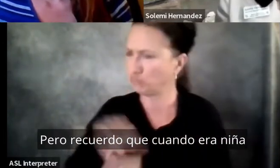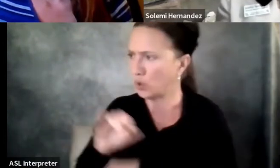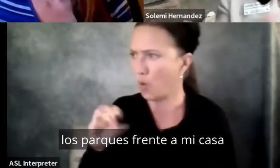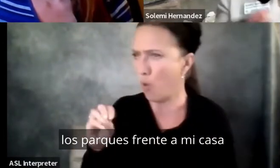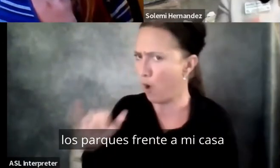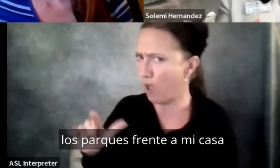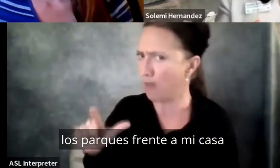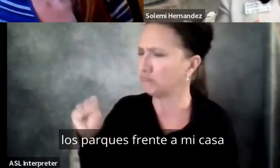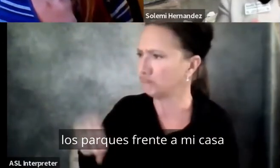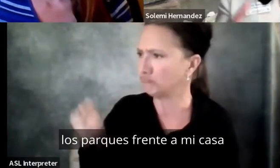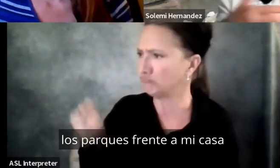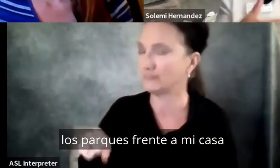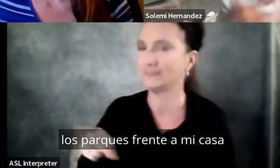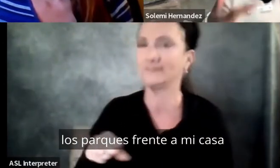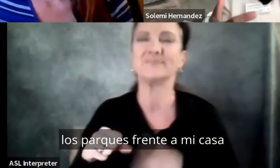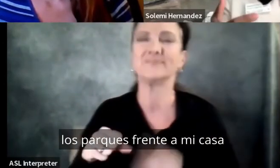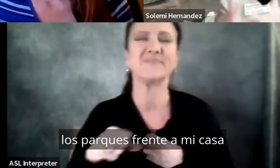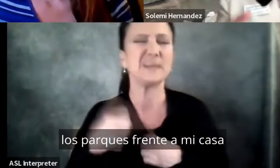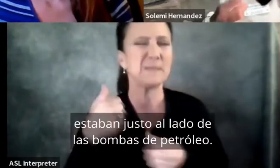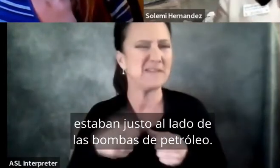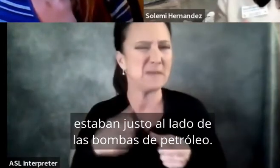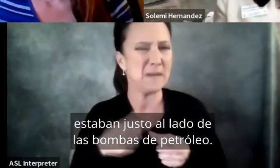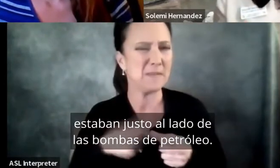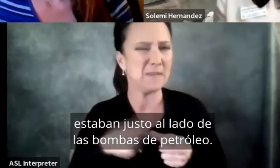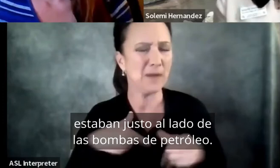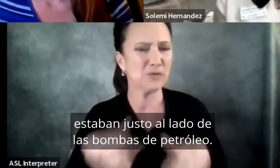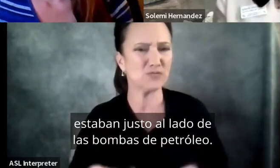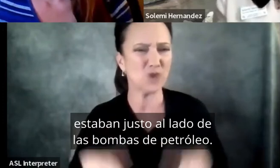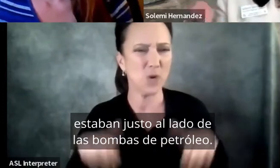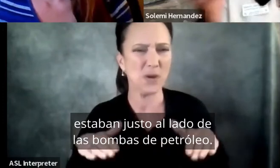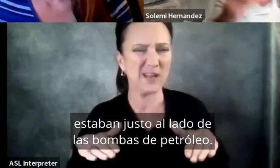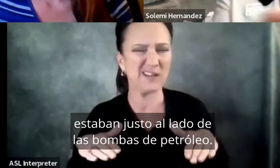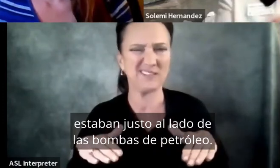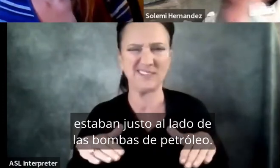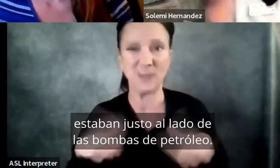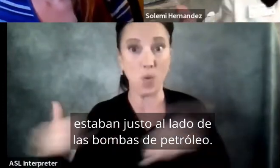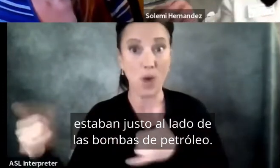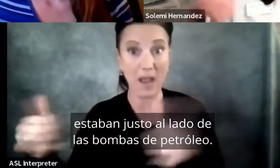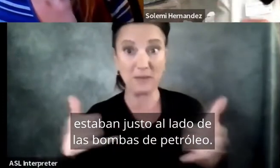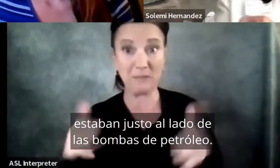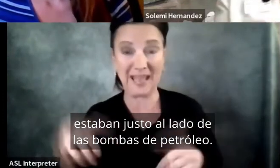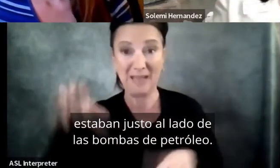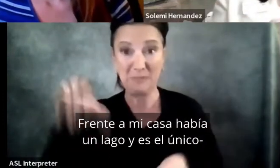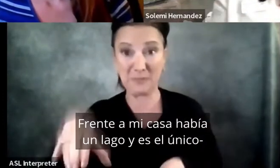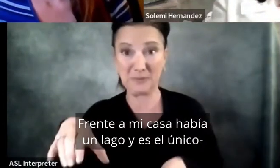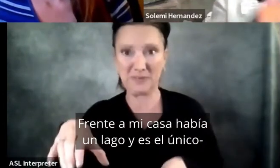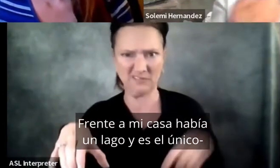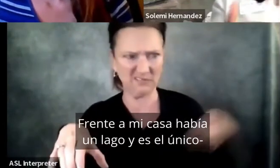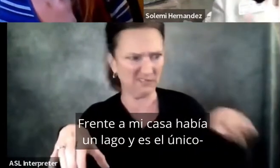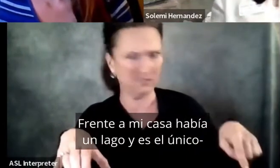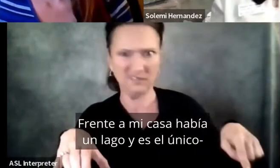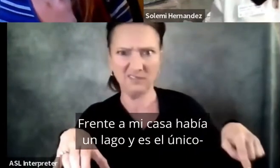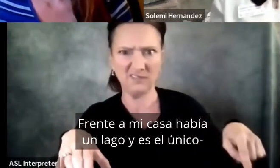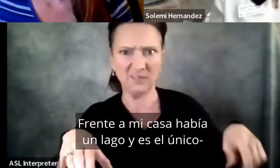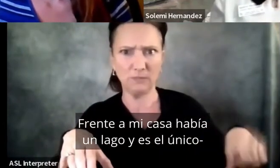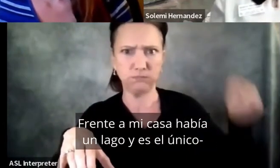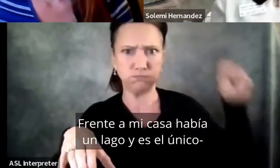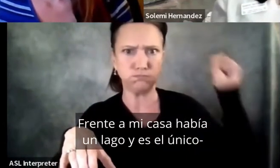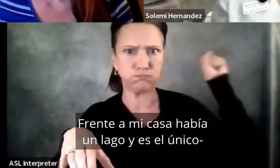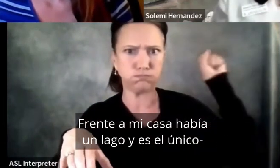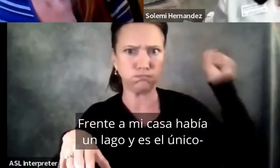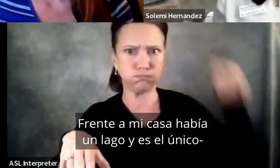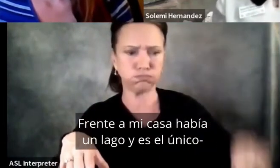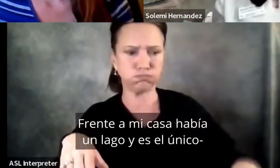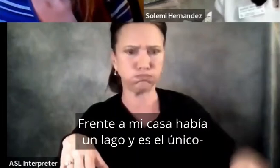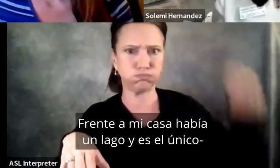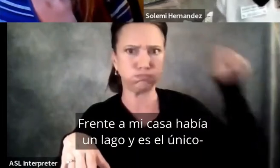kid, the parks in front of my house were right next to oil pumps. In front of my house, there was